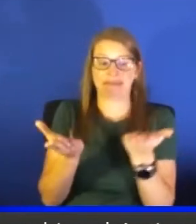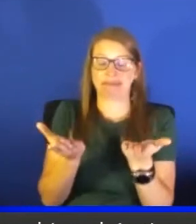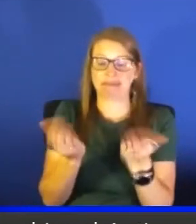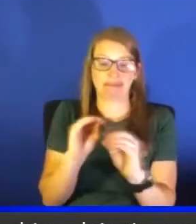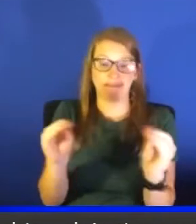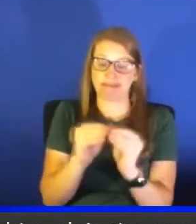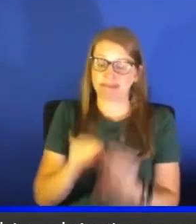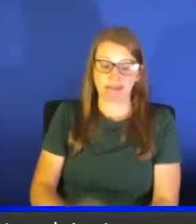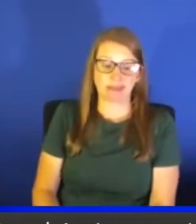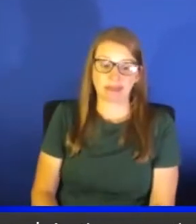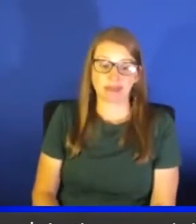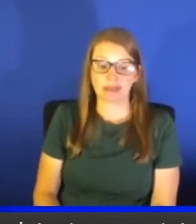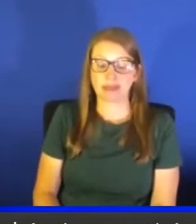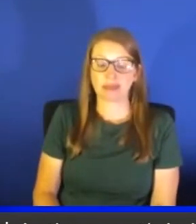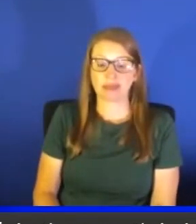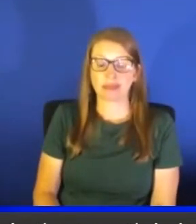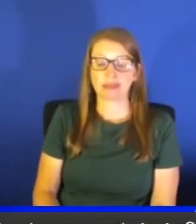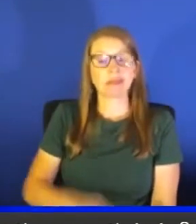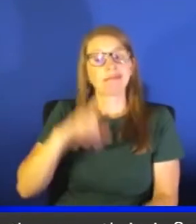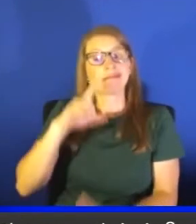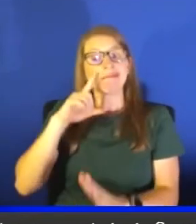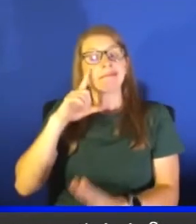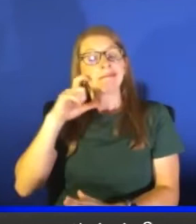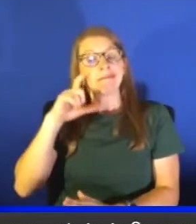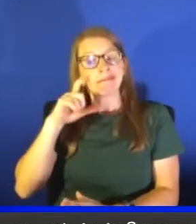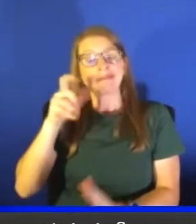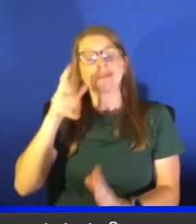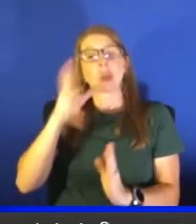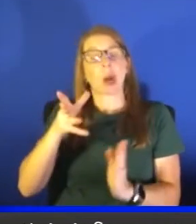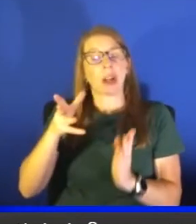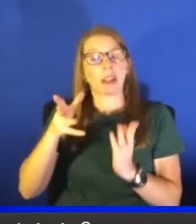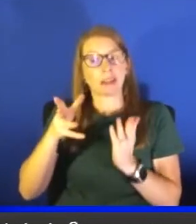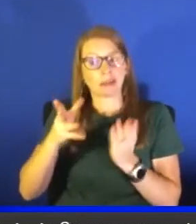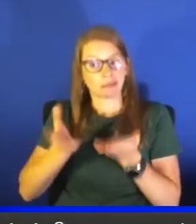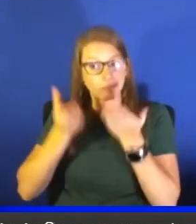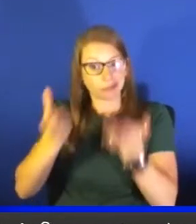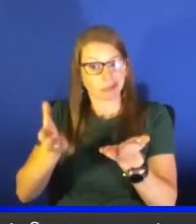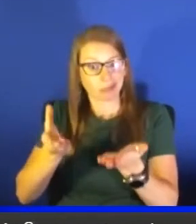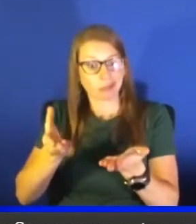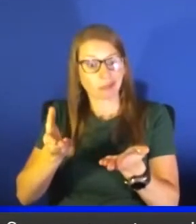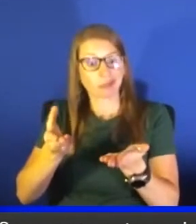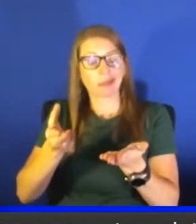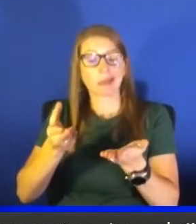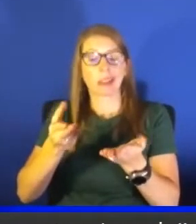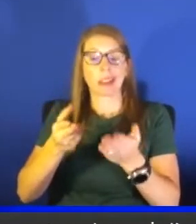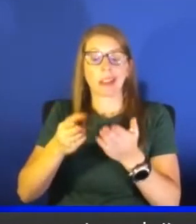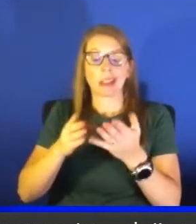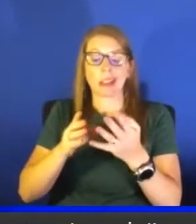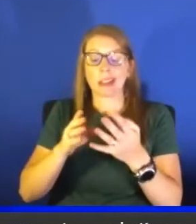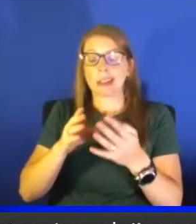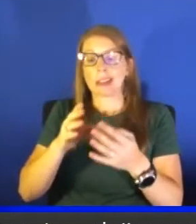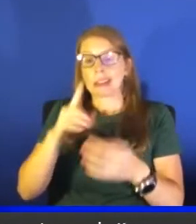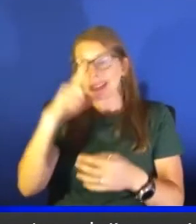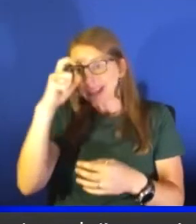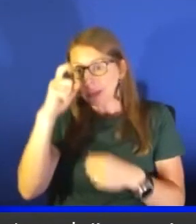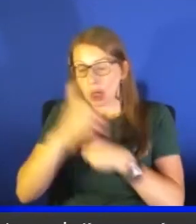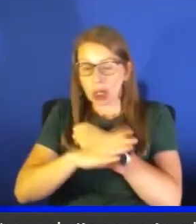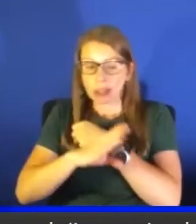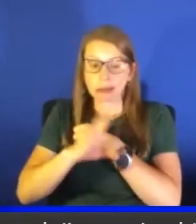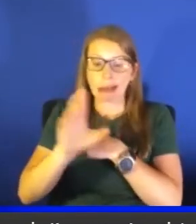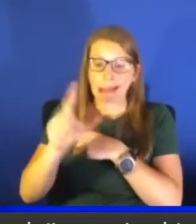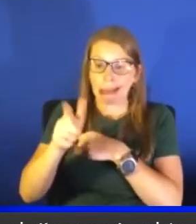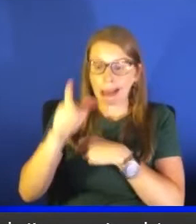suspect those will be coming out as we get into the late summer and fall, moving into that cooler